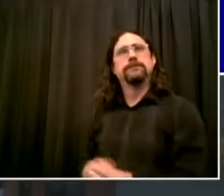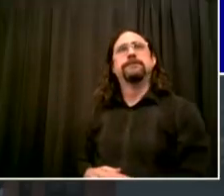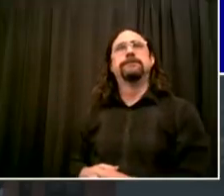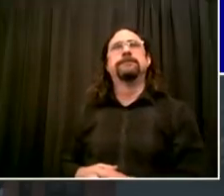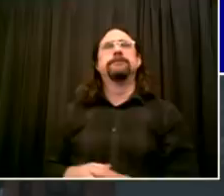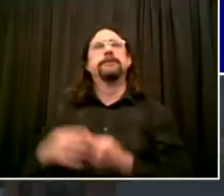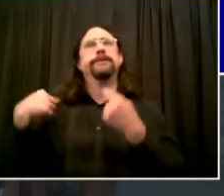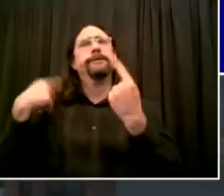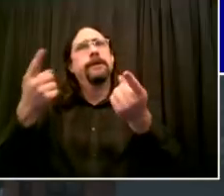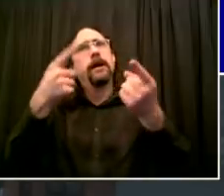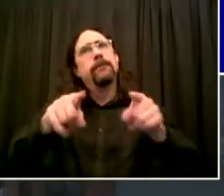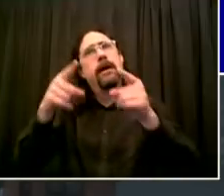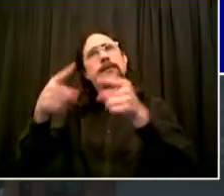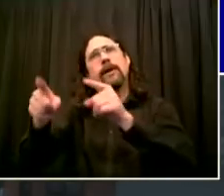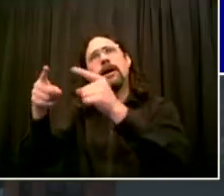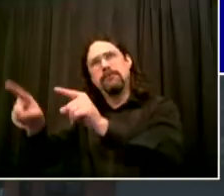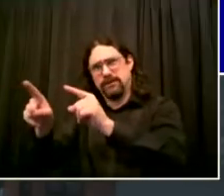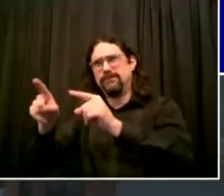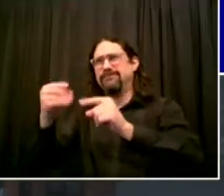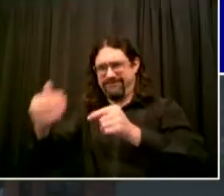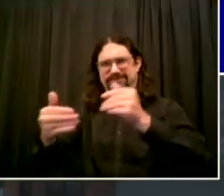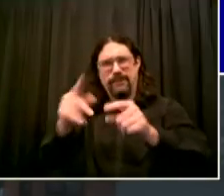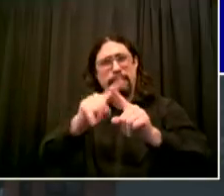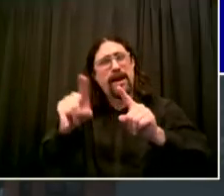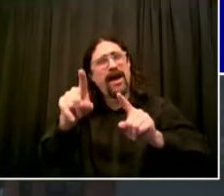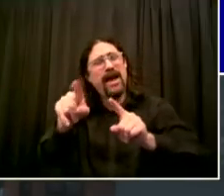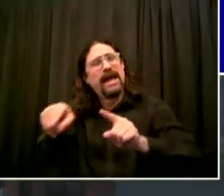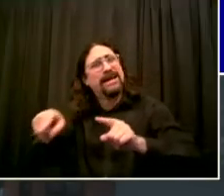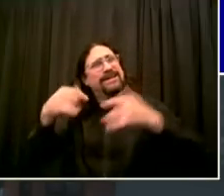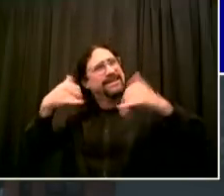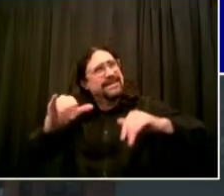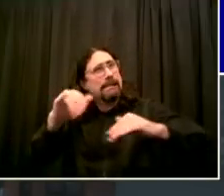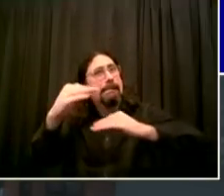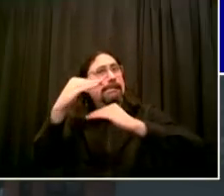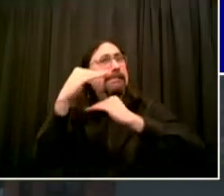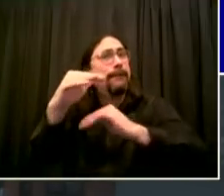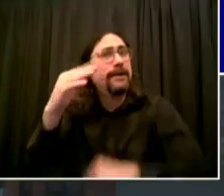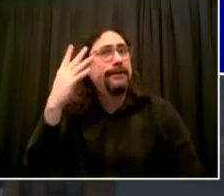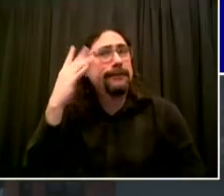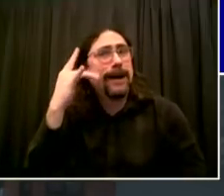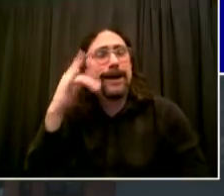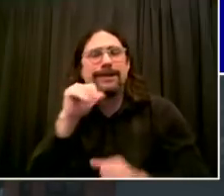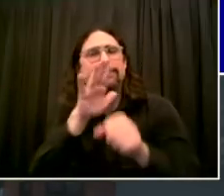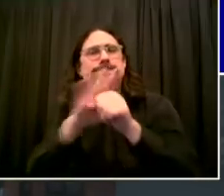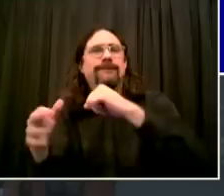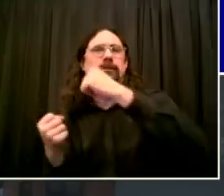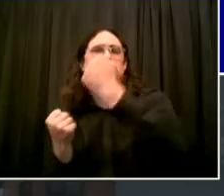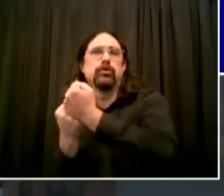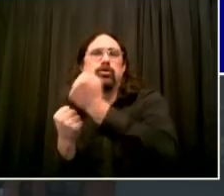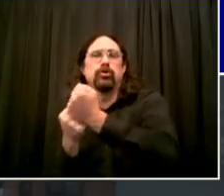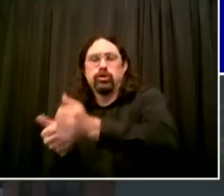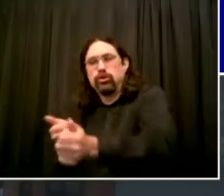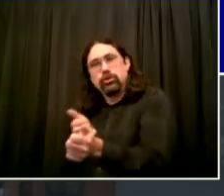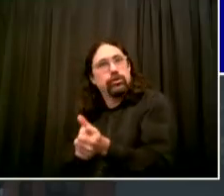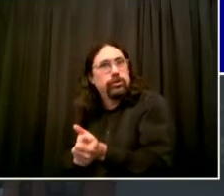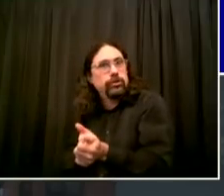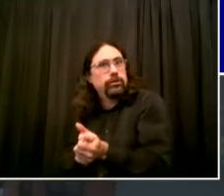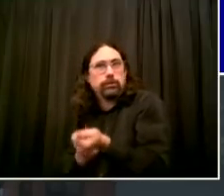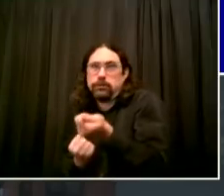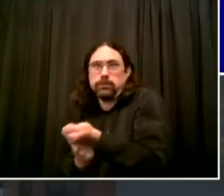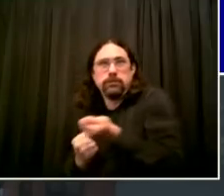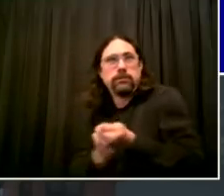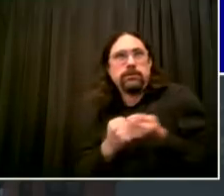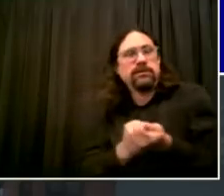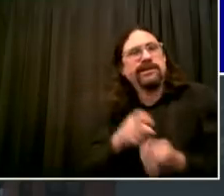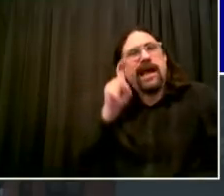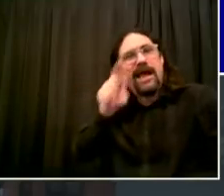This is a group of human beings who made a difference. They decided to own, they decided to create, they decided to break